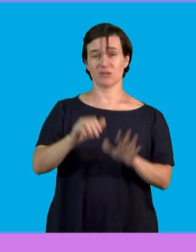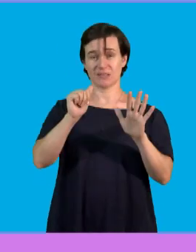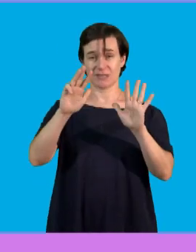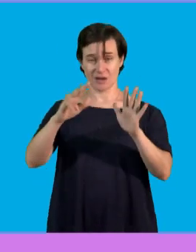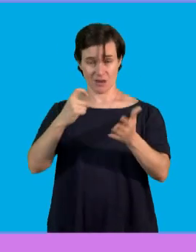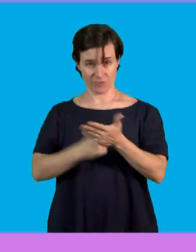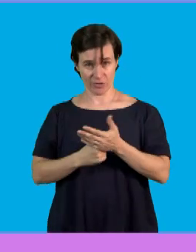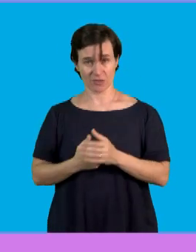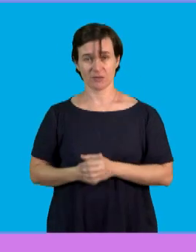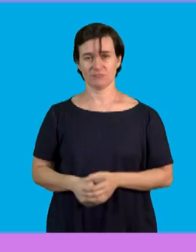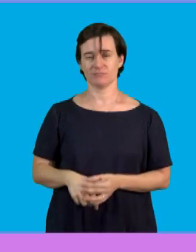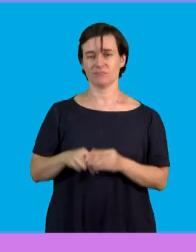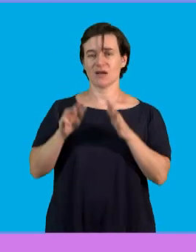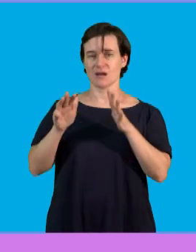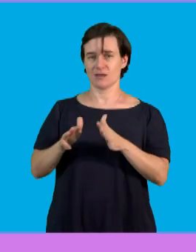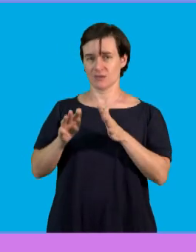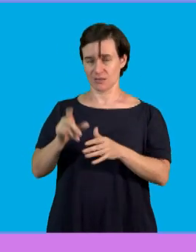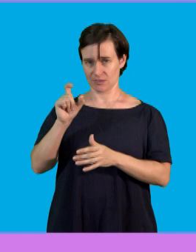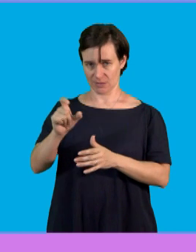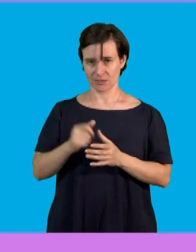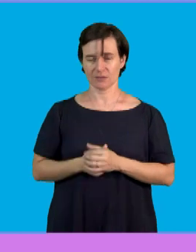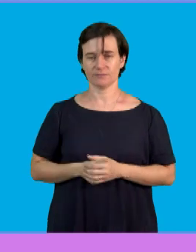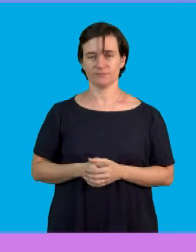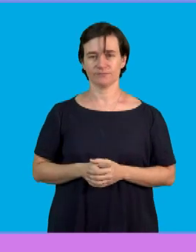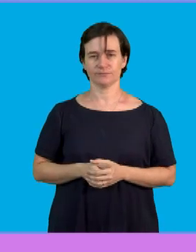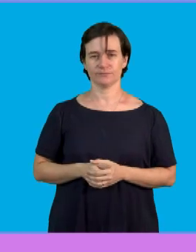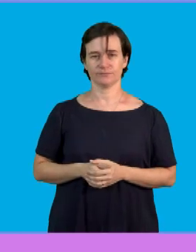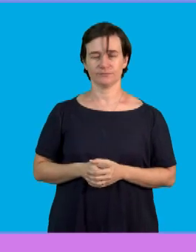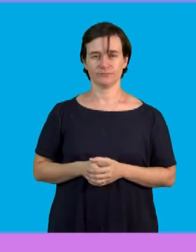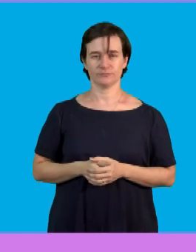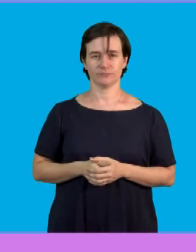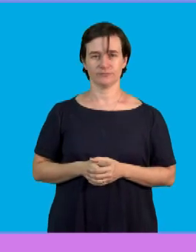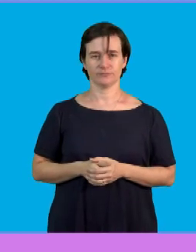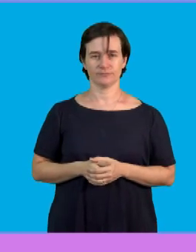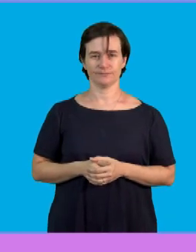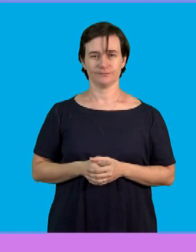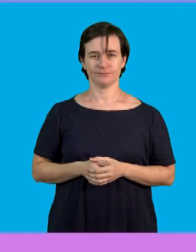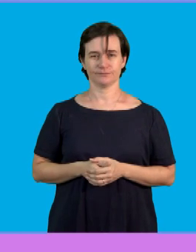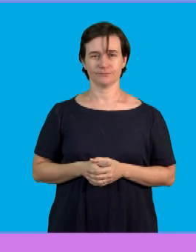23,269 Rand 19 cents. That's what is on our credit column.